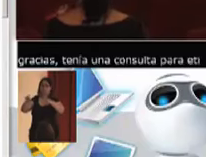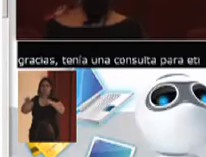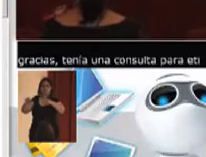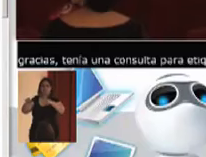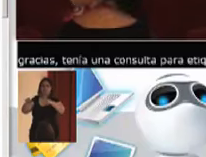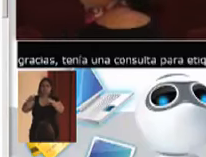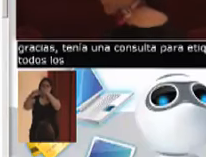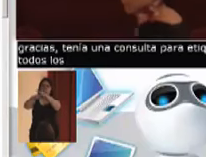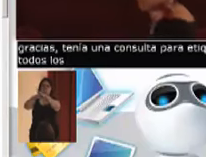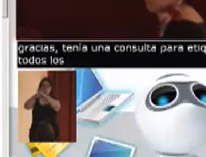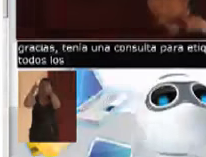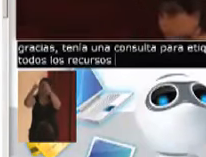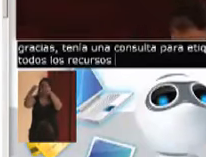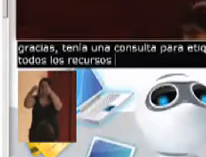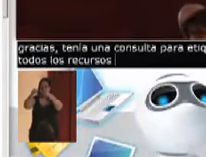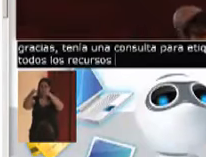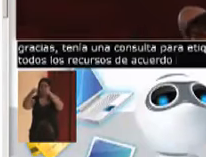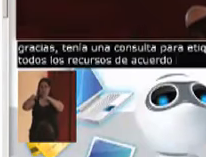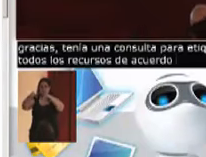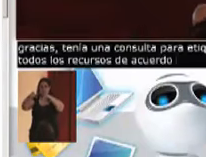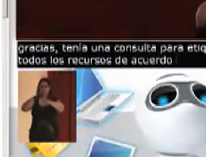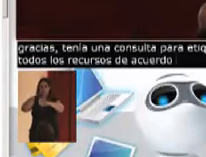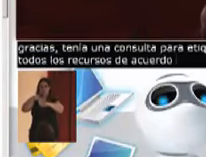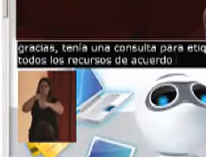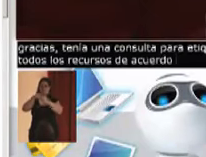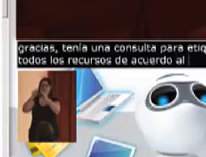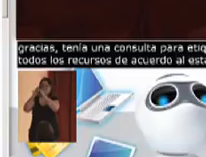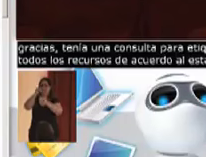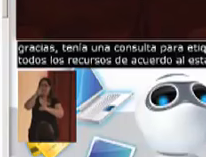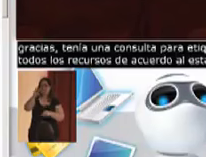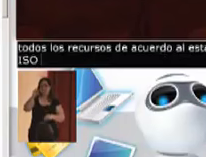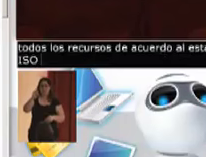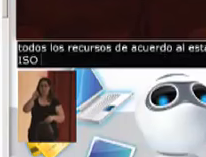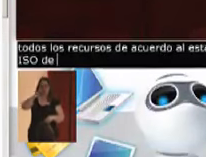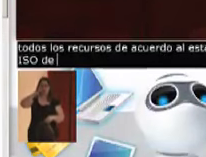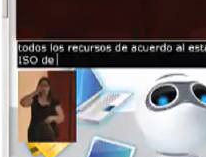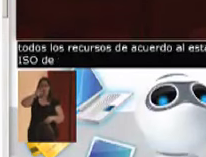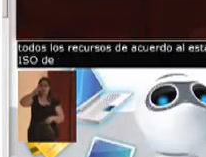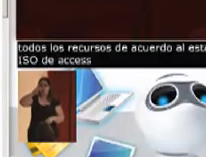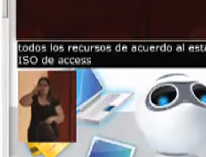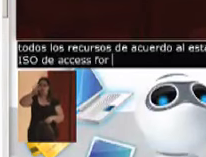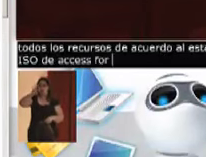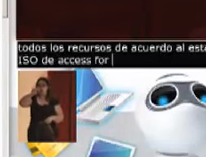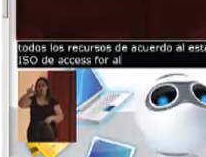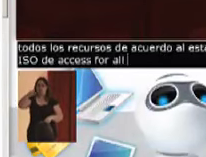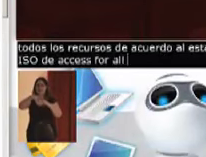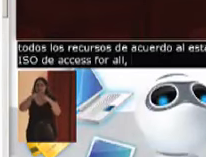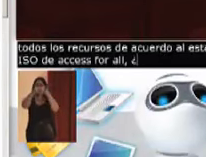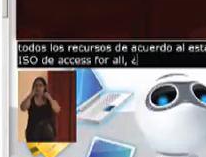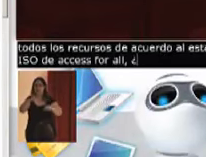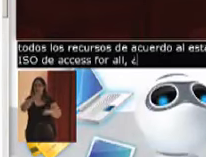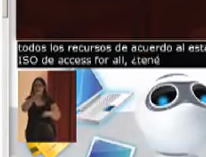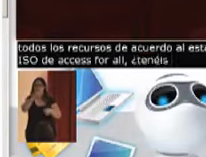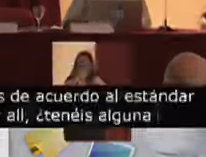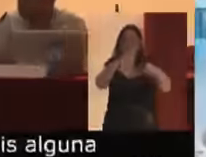Yeah. In order to label all the resources according to the Access for All standard, do you have any kind of